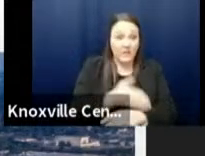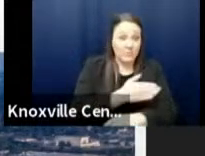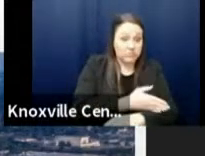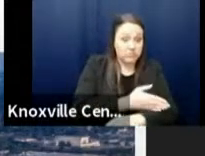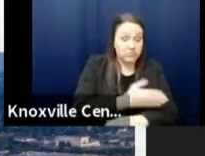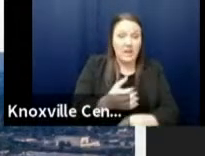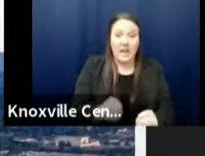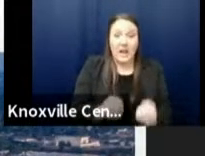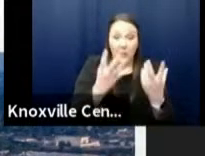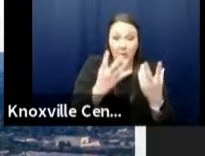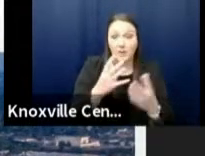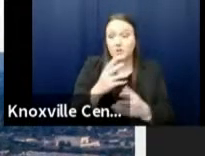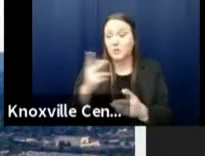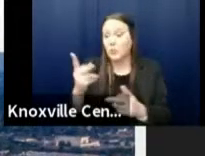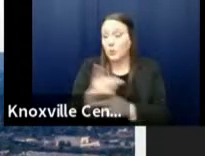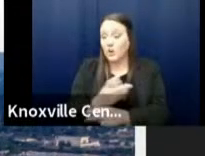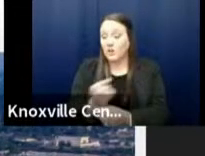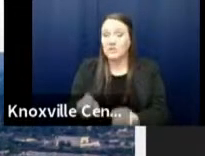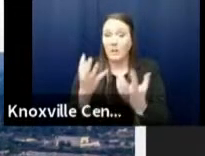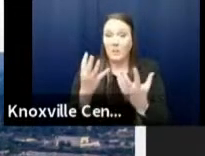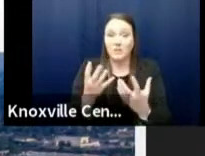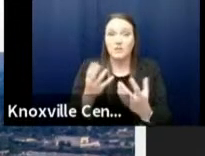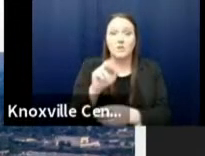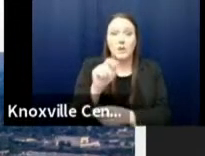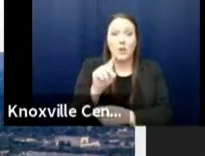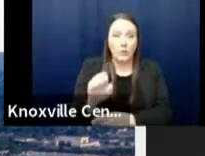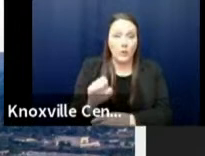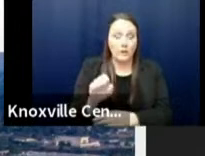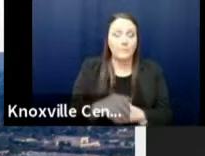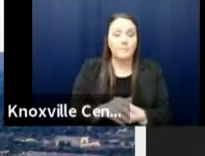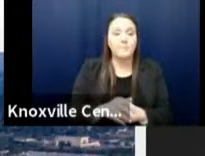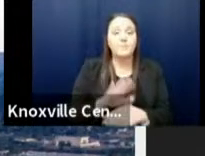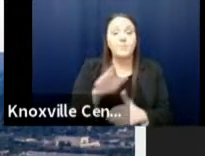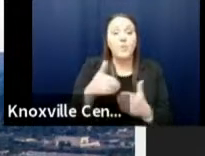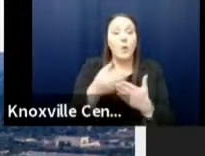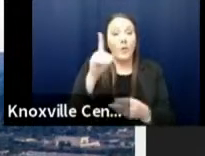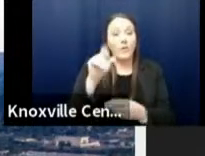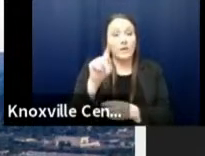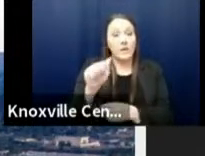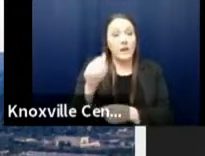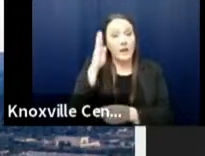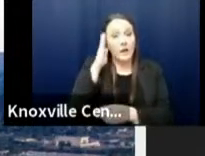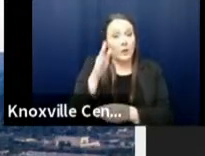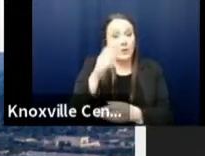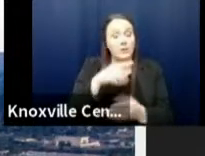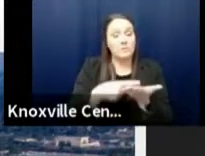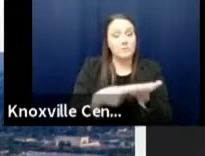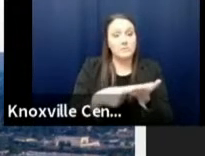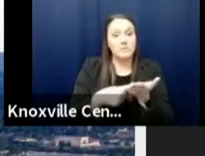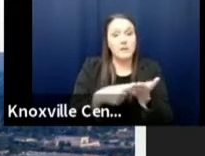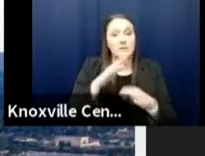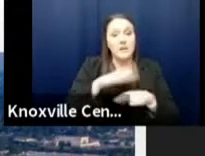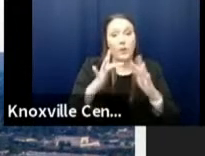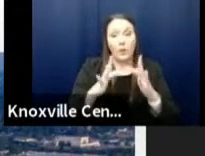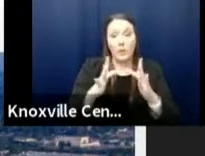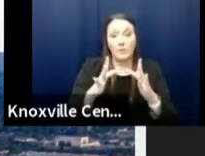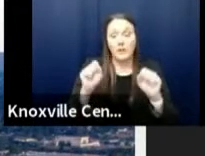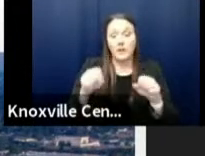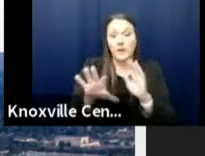and at what rate? As a reminder, all of this data that we're going to talk about is on our website. You can find it